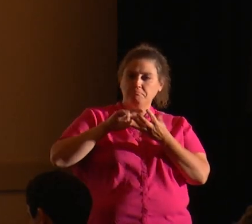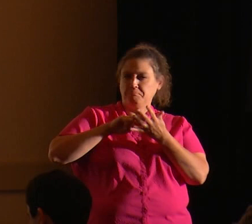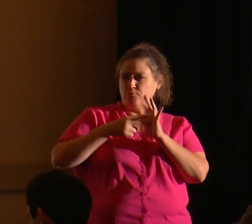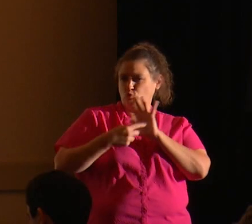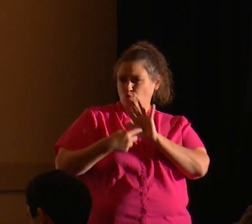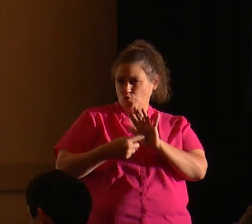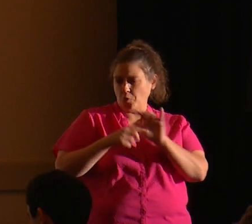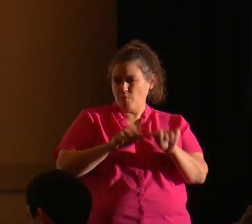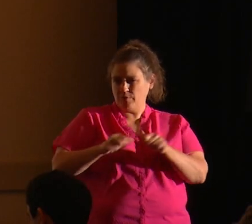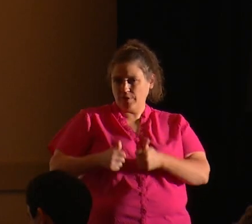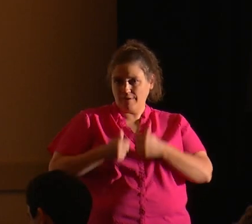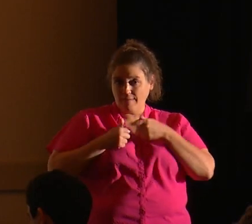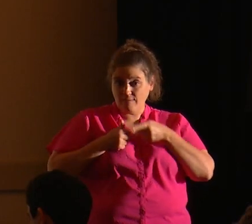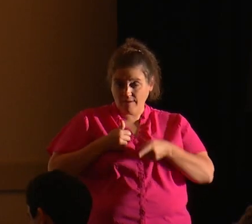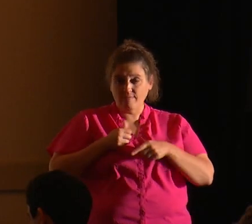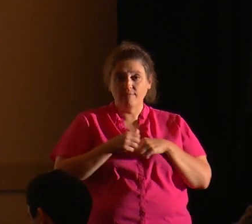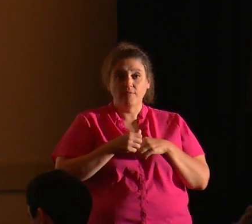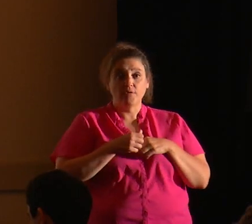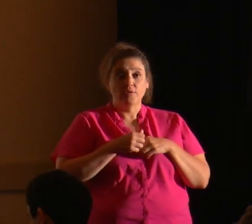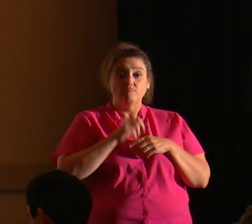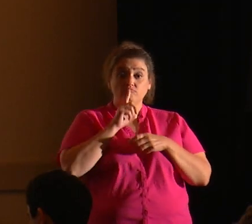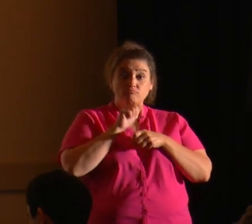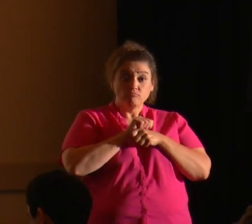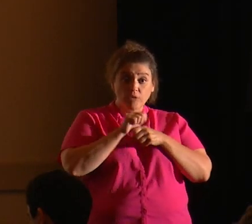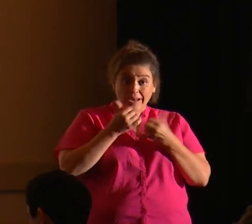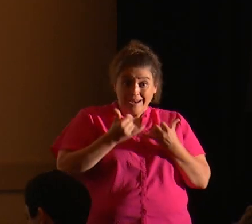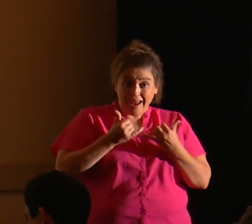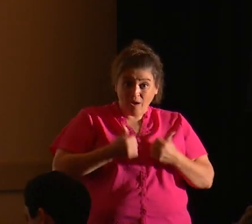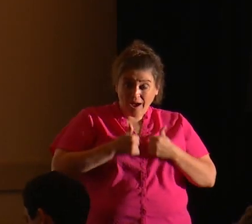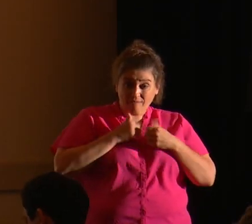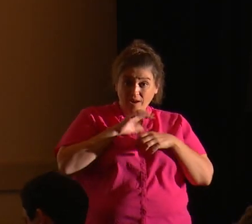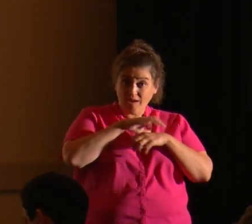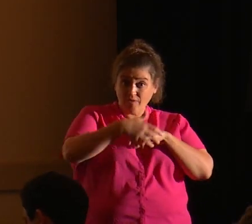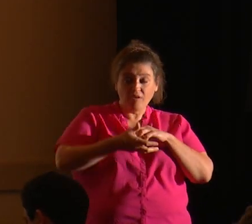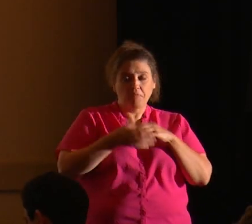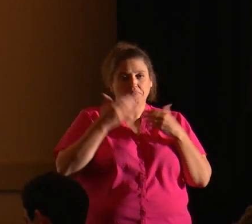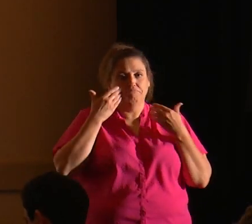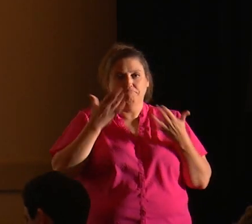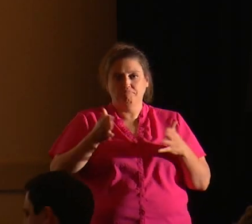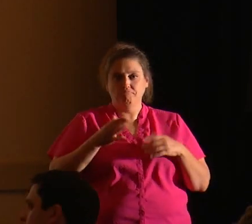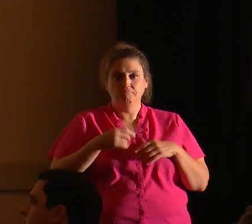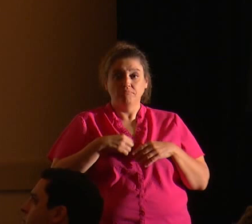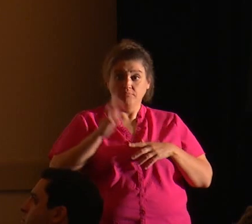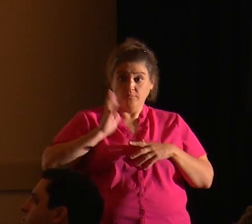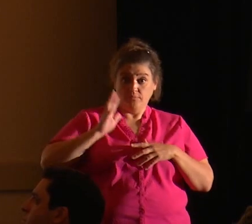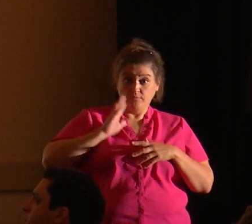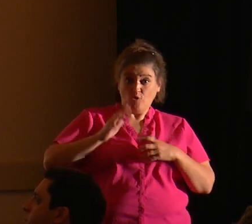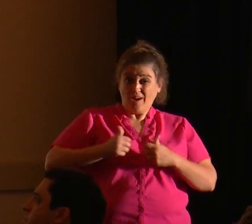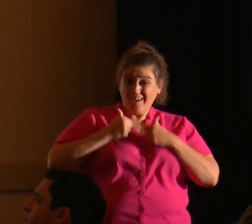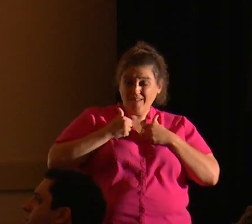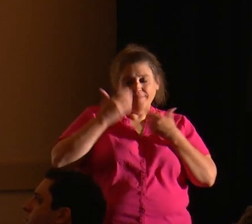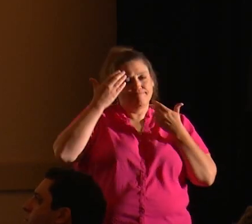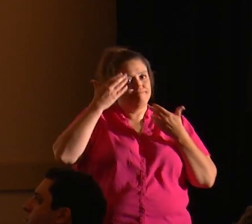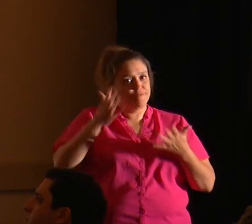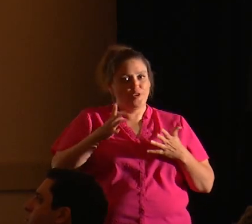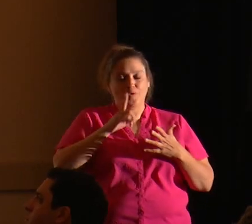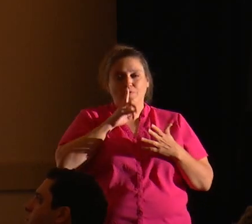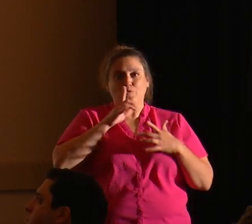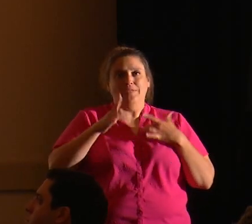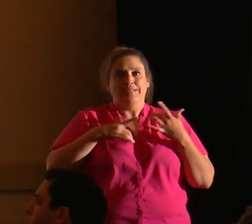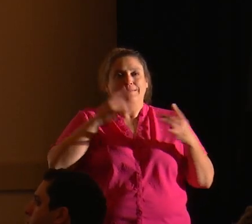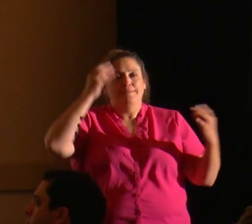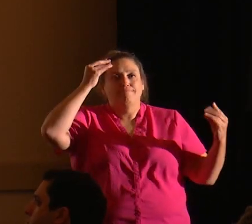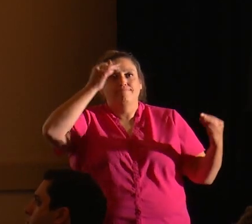Whether there's any life now, we don't know. Whether life ever began there, we don't know. It's one of the most exciting questions